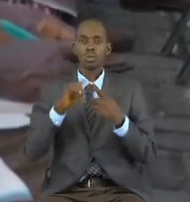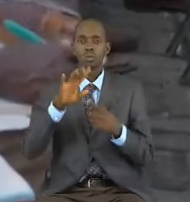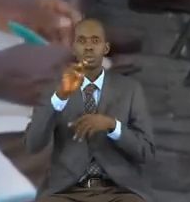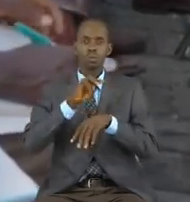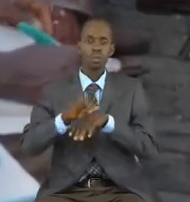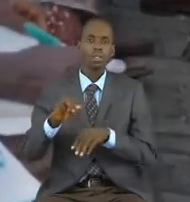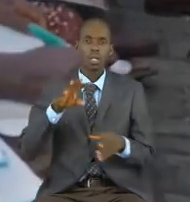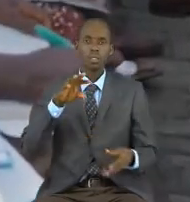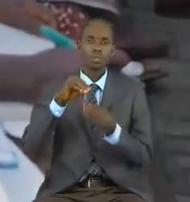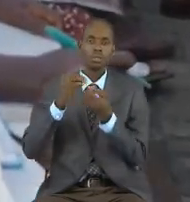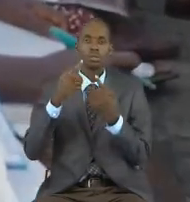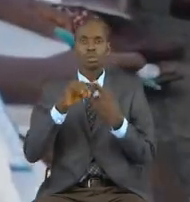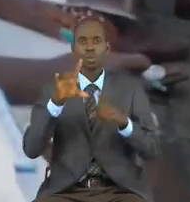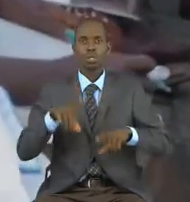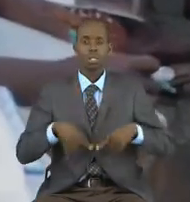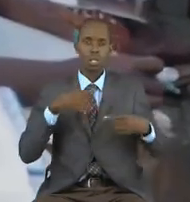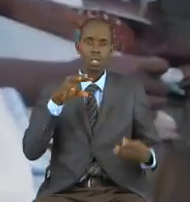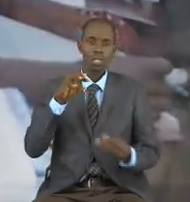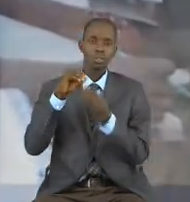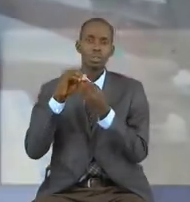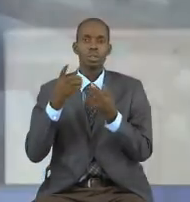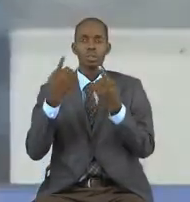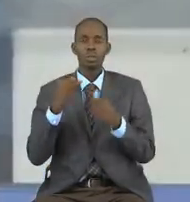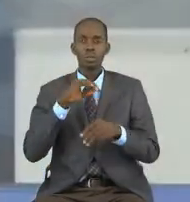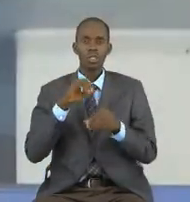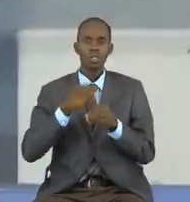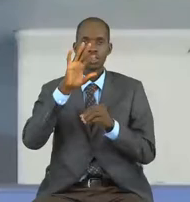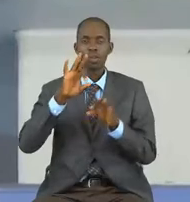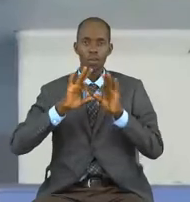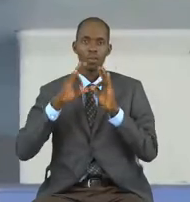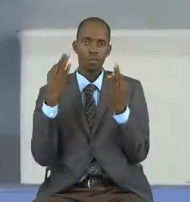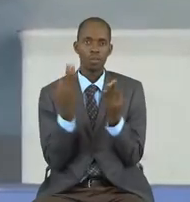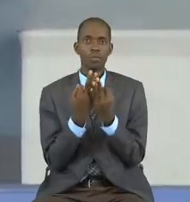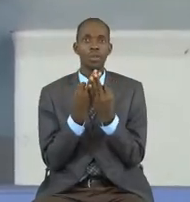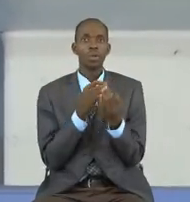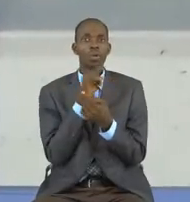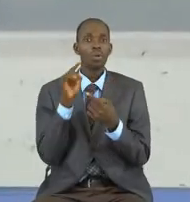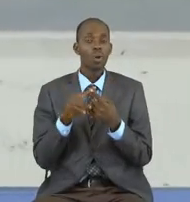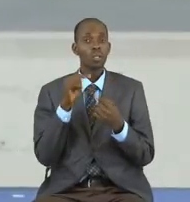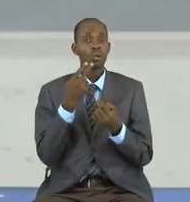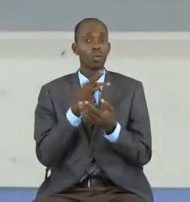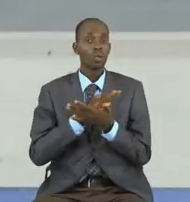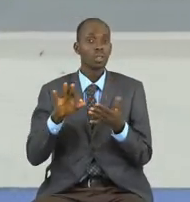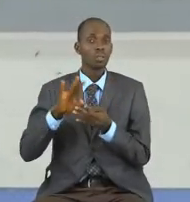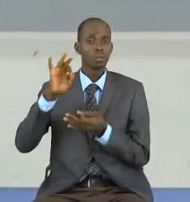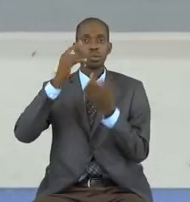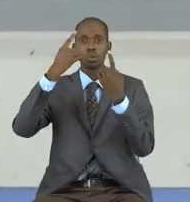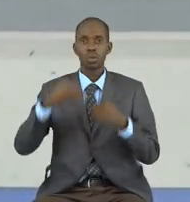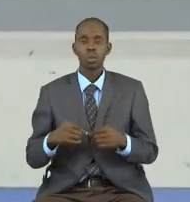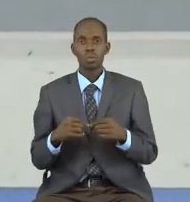your life. Addition is coming in your family. When the Holy Ghost comes,